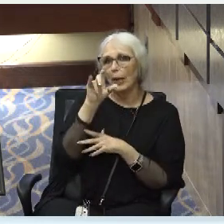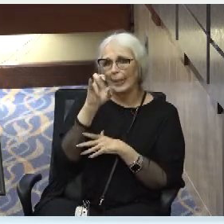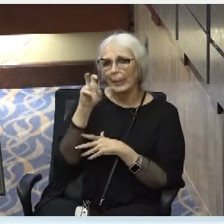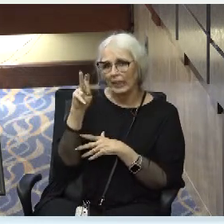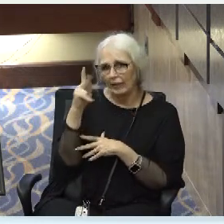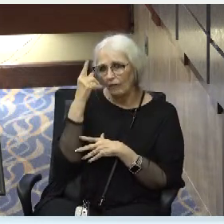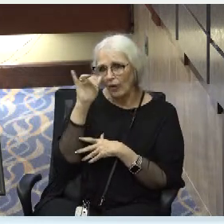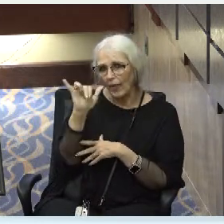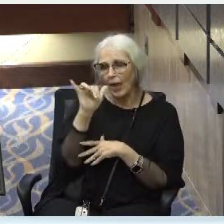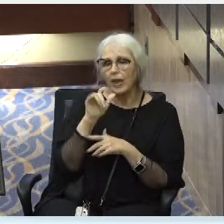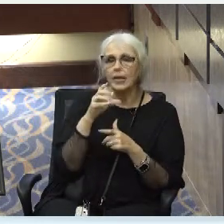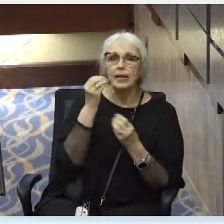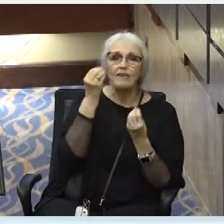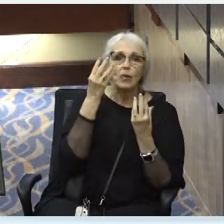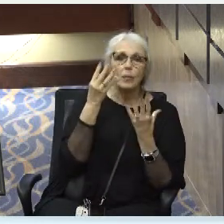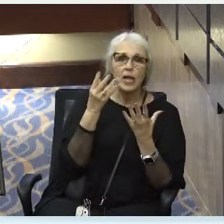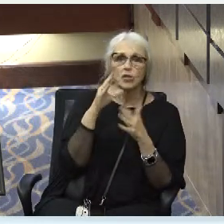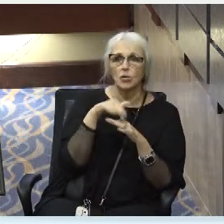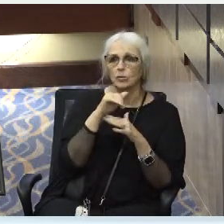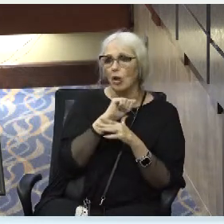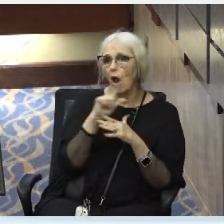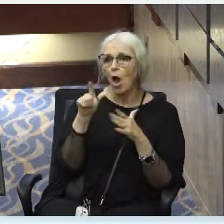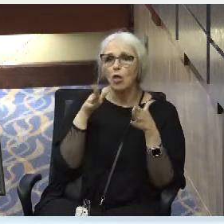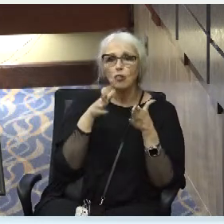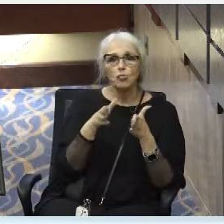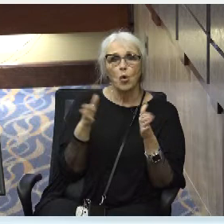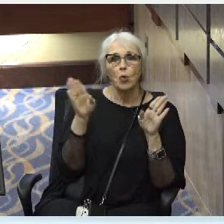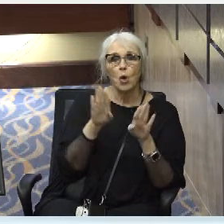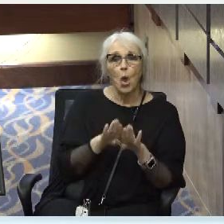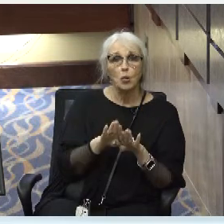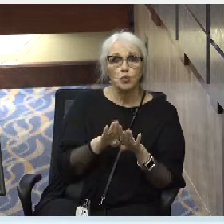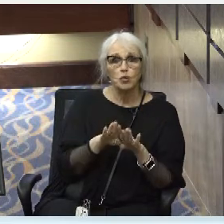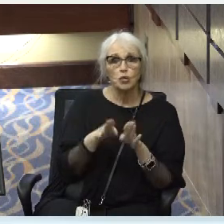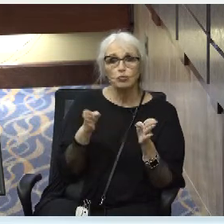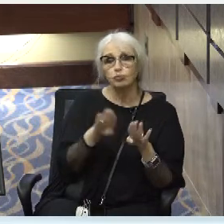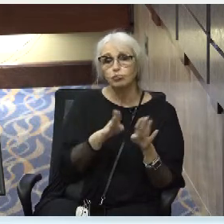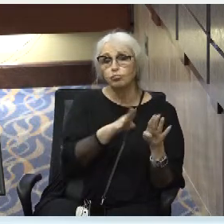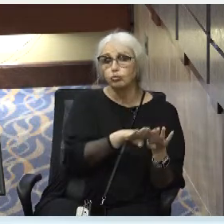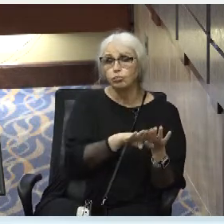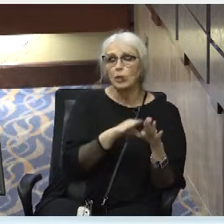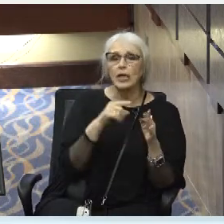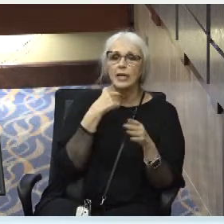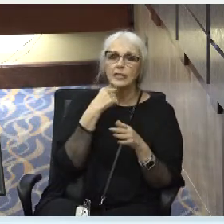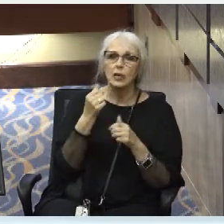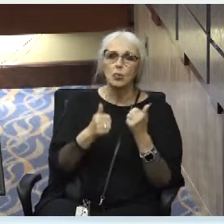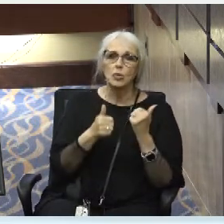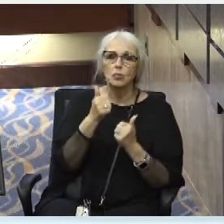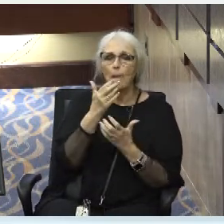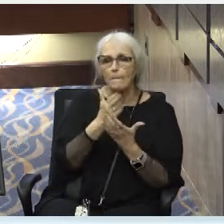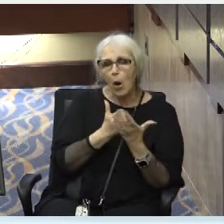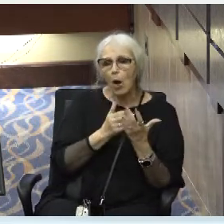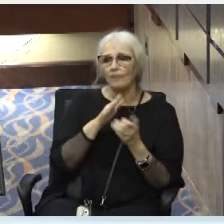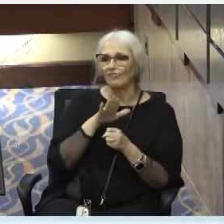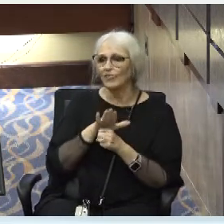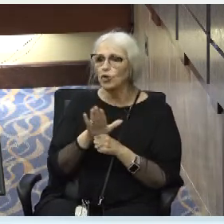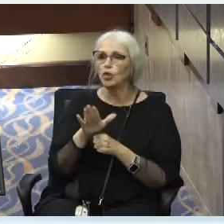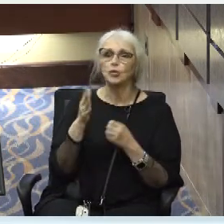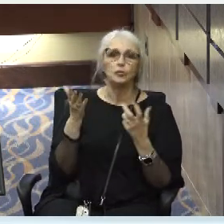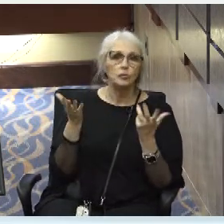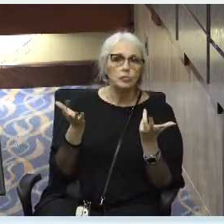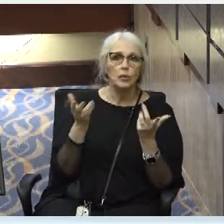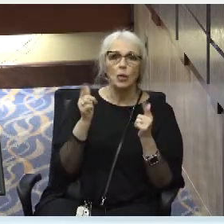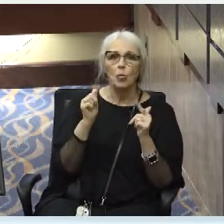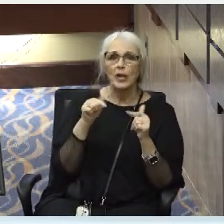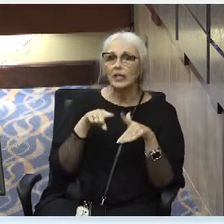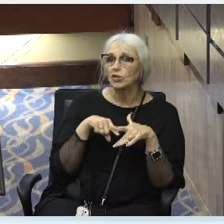left side are information on all of the road closures. It'll tell you if it's a partial closure or a full closure, when